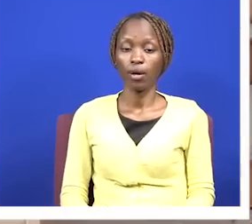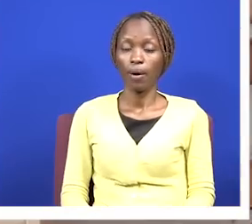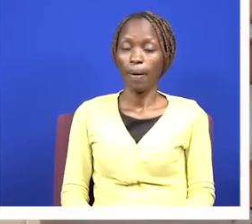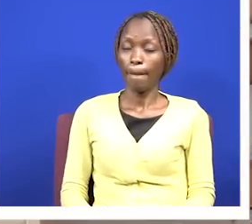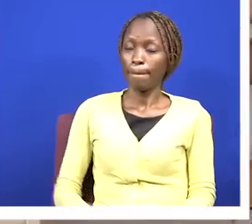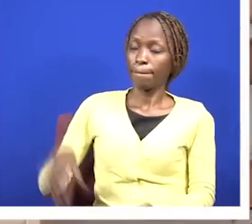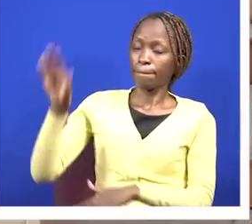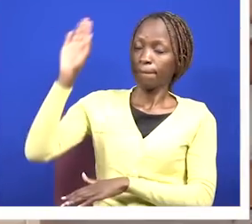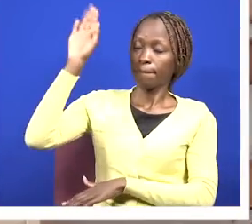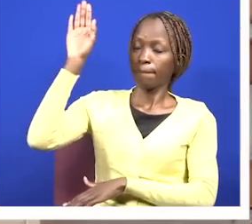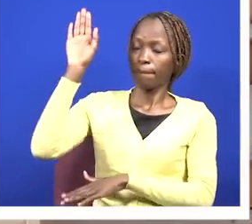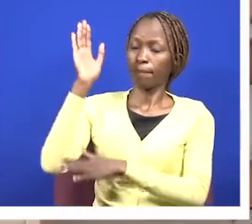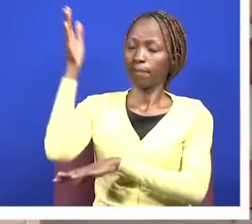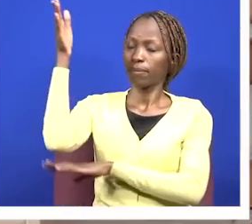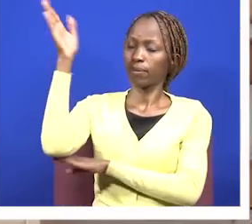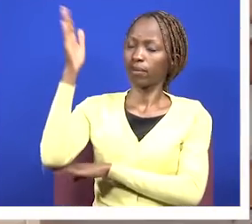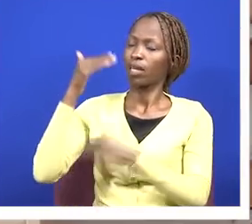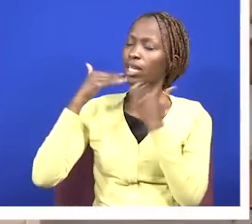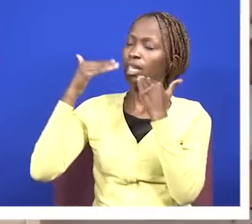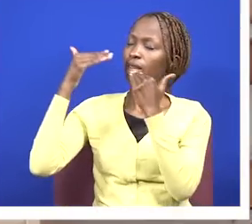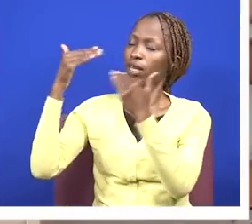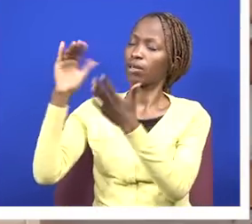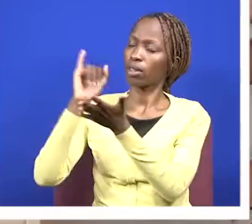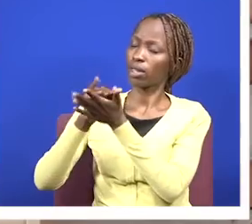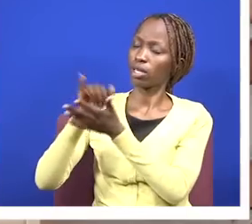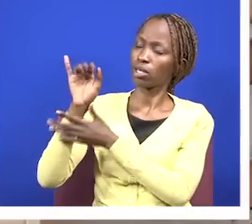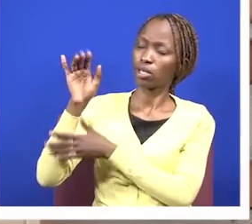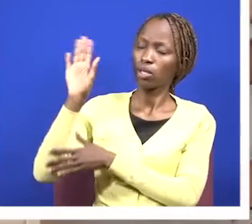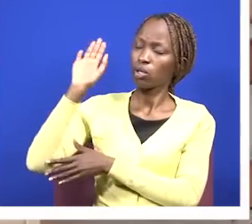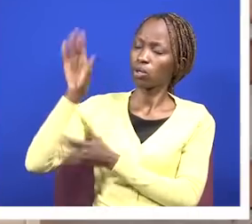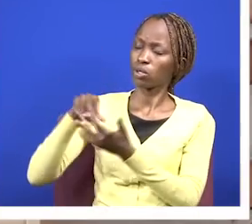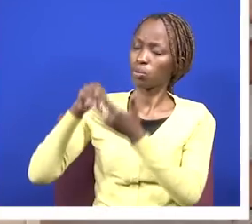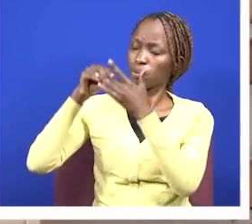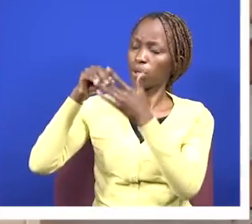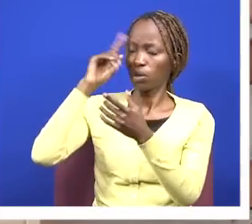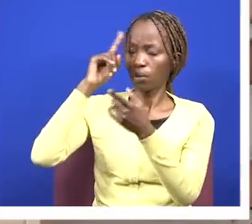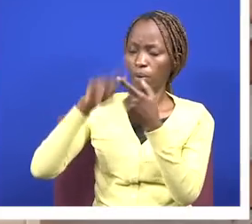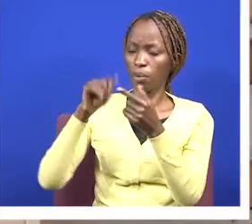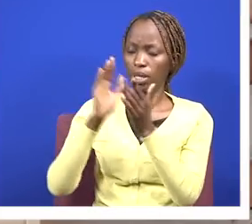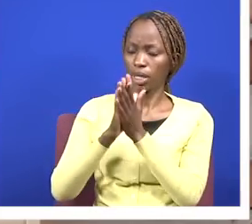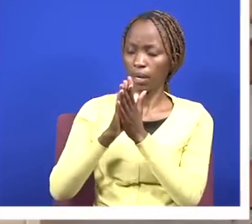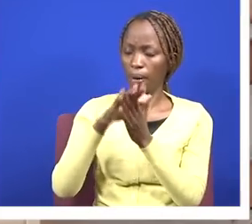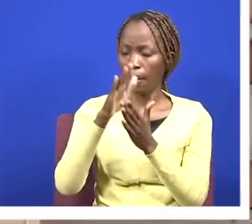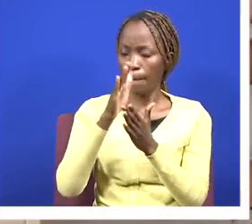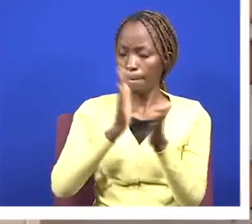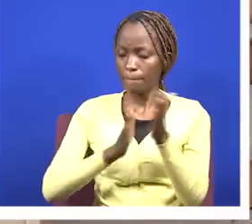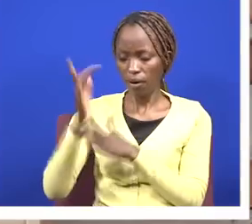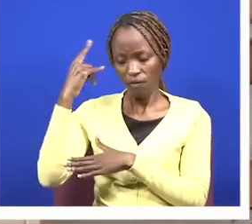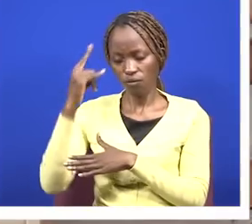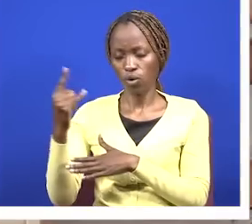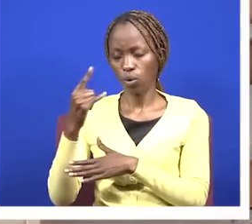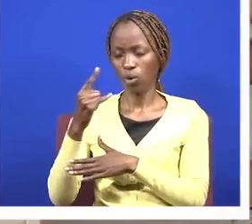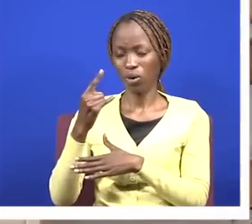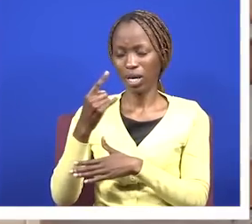God, I thank you that you have a special purpose and plan for every boy and girl who is